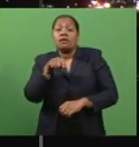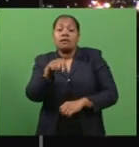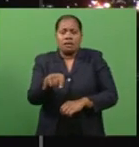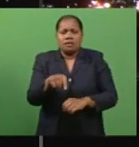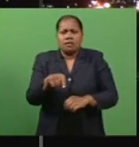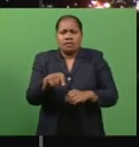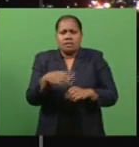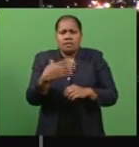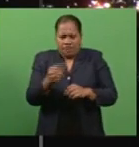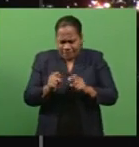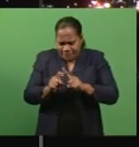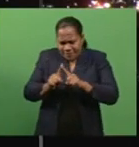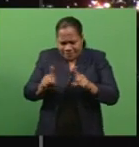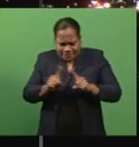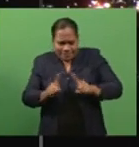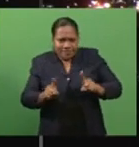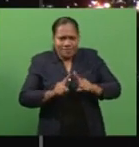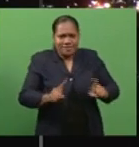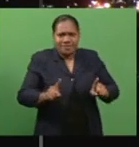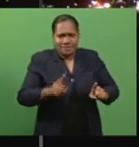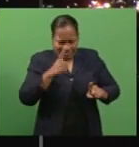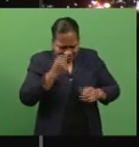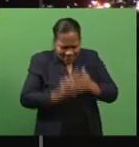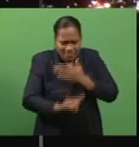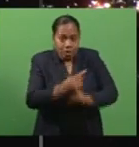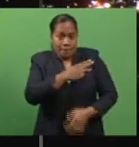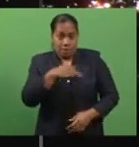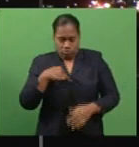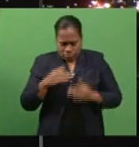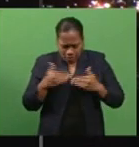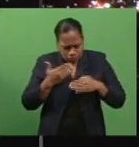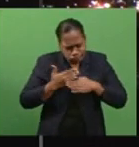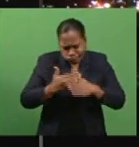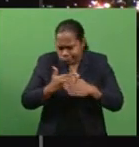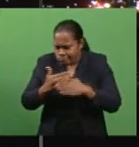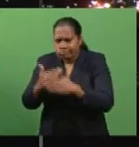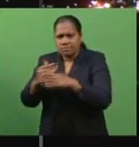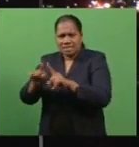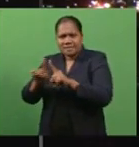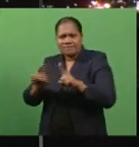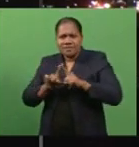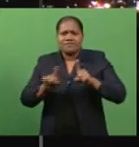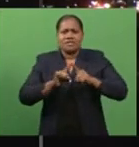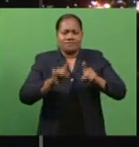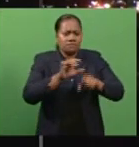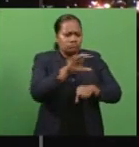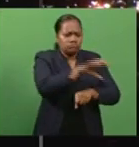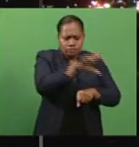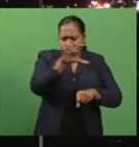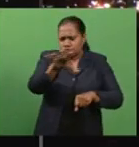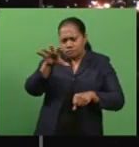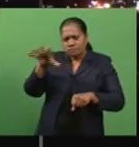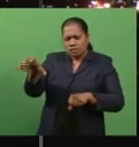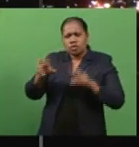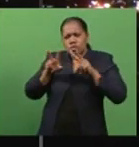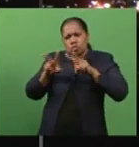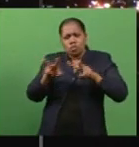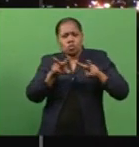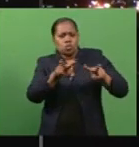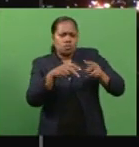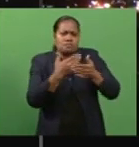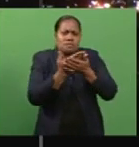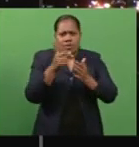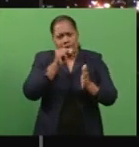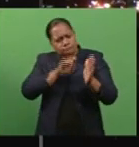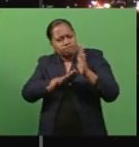through various means. The ministry is working closely with relevant agencies within the sector to look at ways of boosting the industry